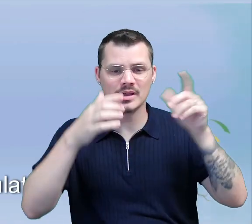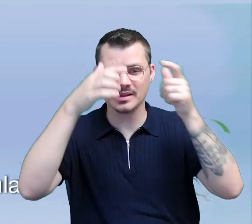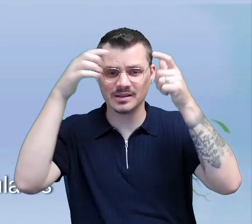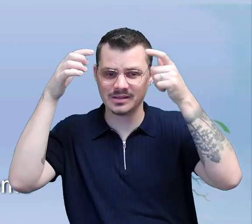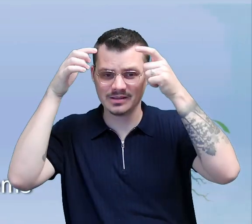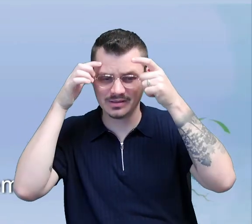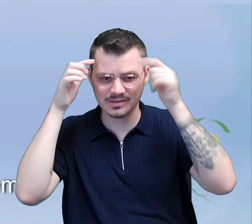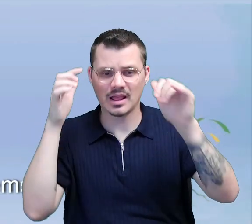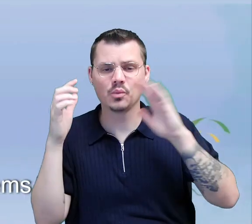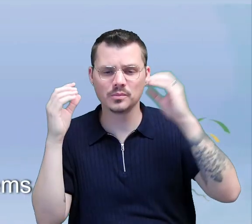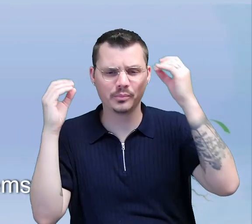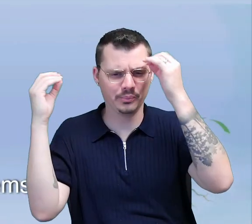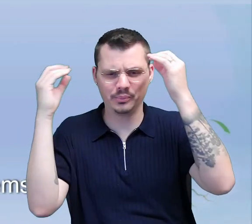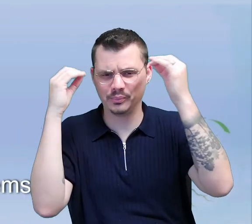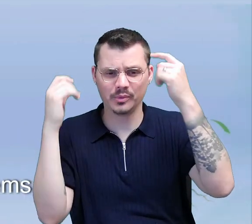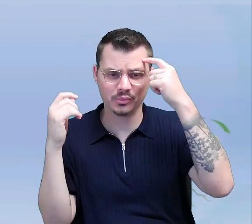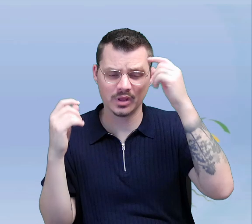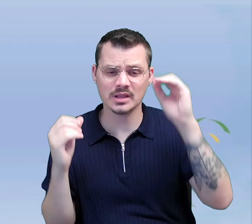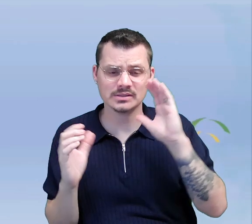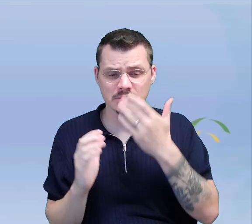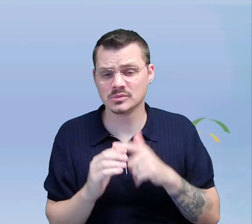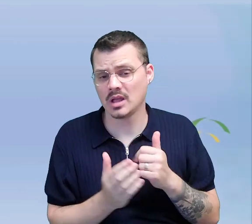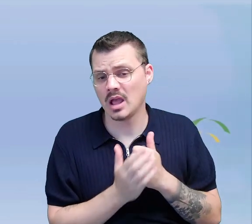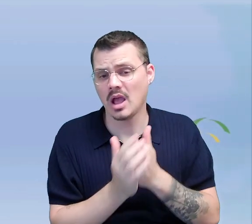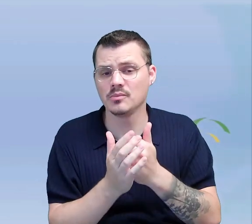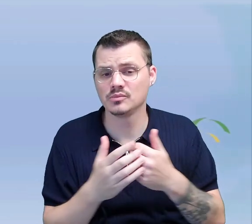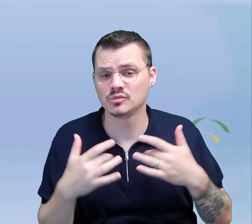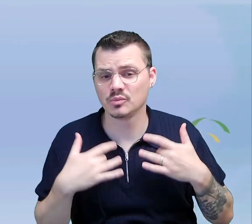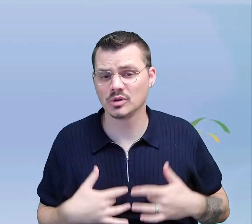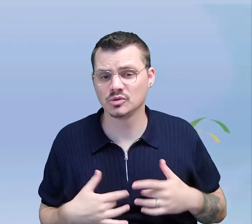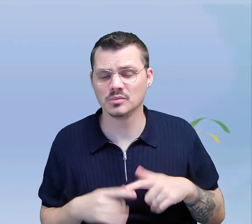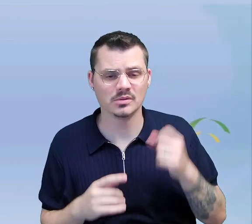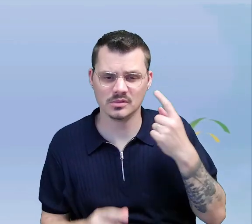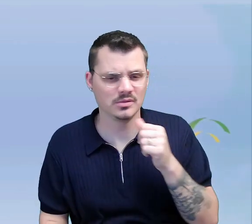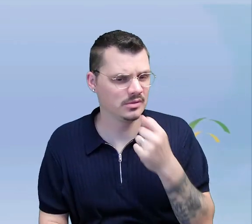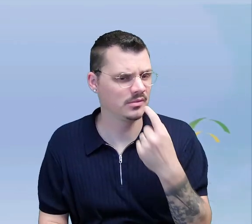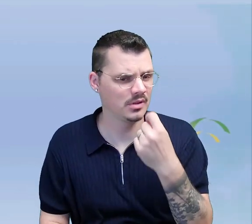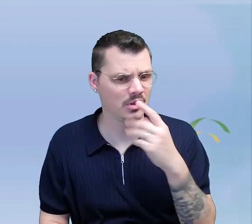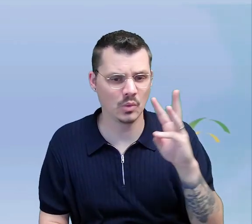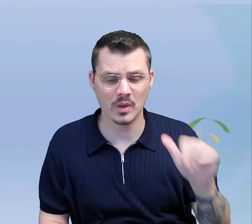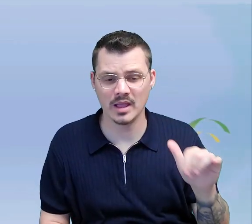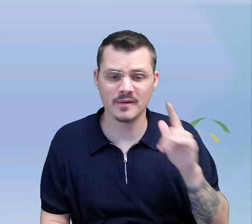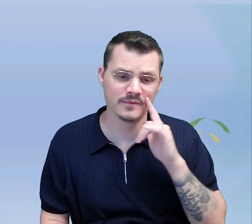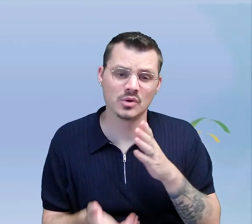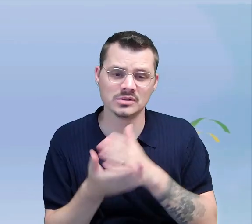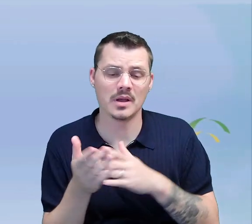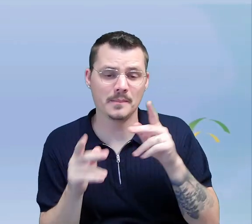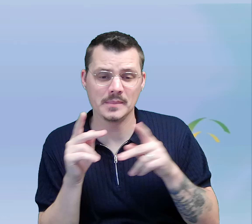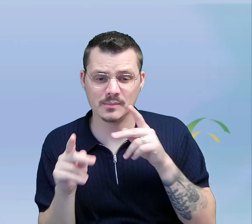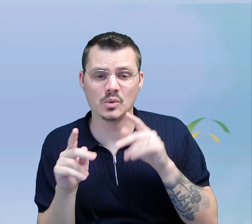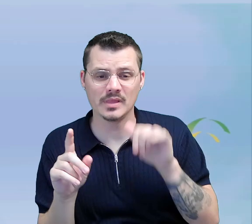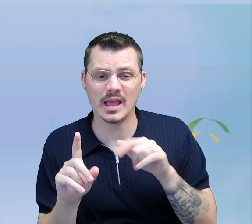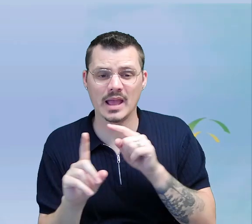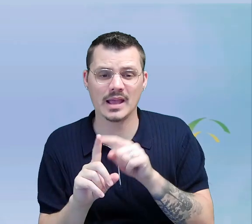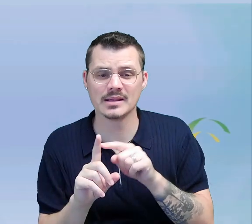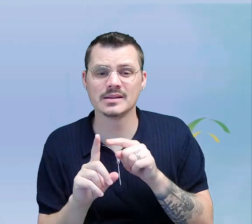that stimulates certain parts of their brain, and it seems to really lift depression in a non-pharmacologic way for some people